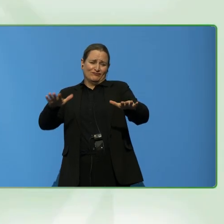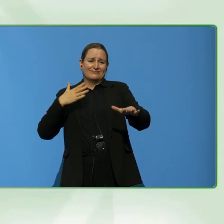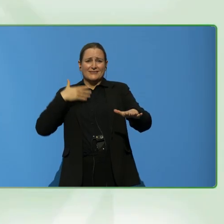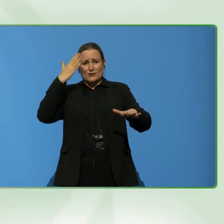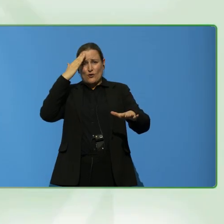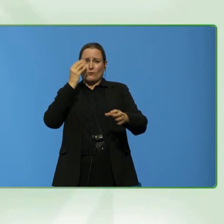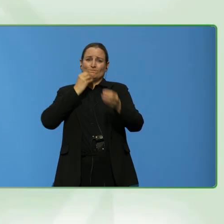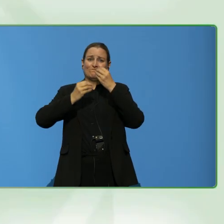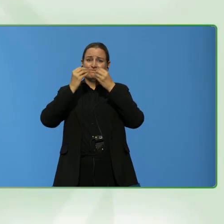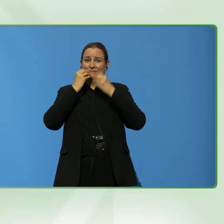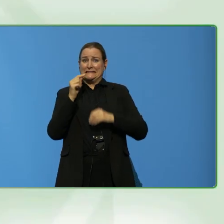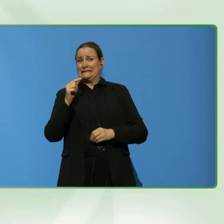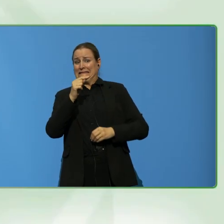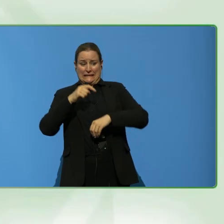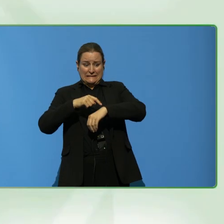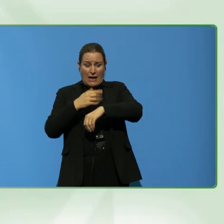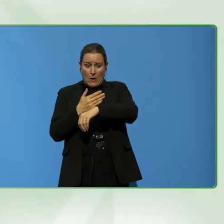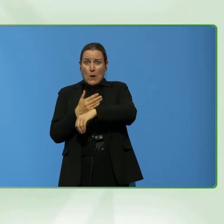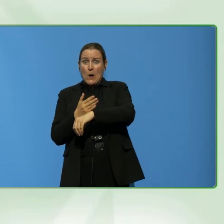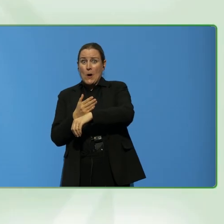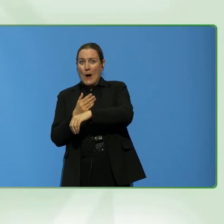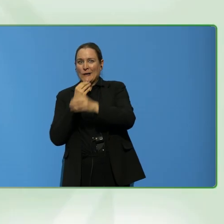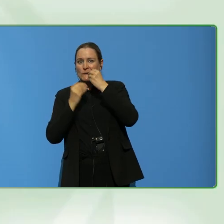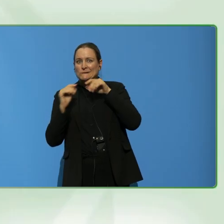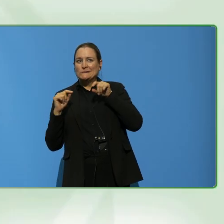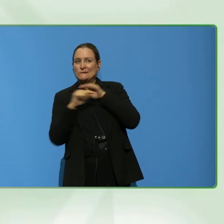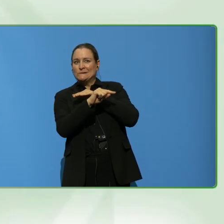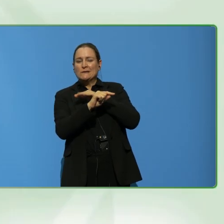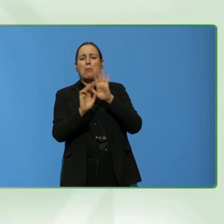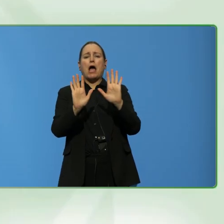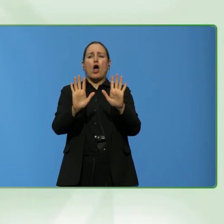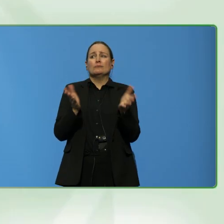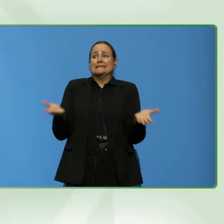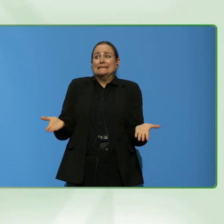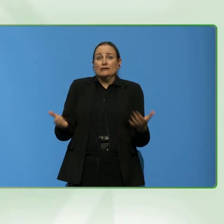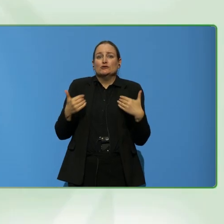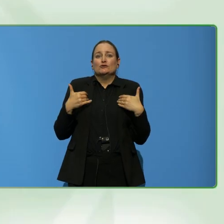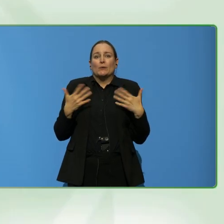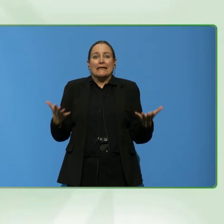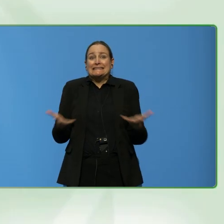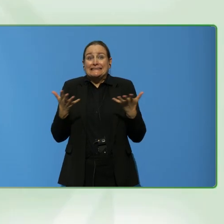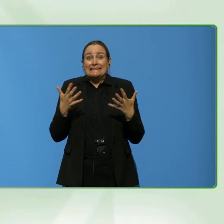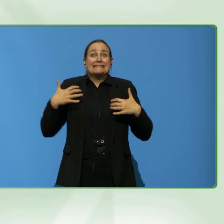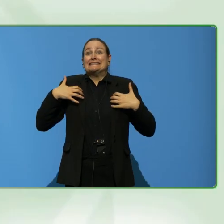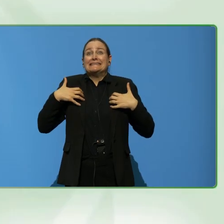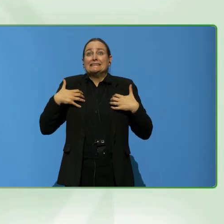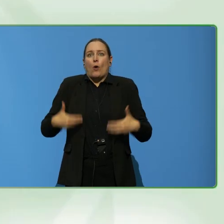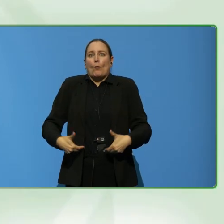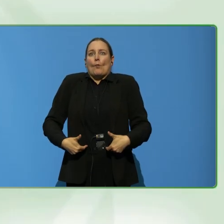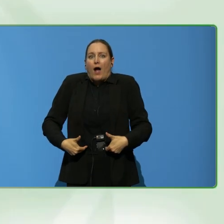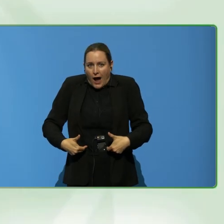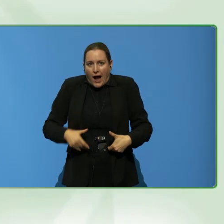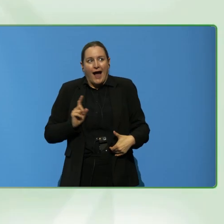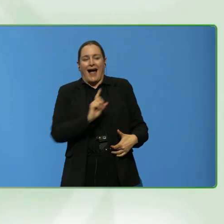is imminent, but think of this session as a wonderful appetizer with the title, How